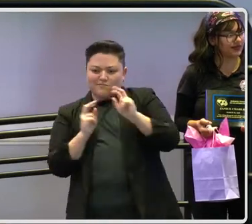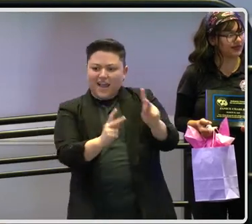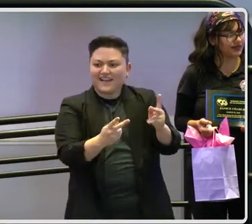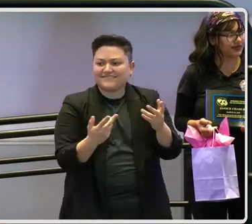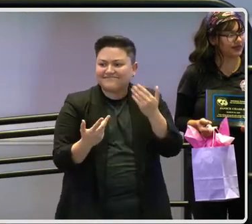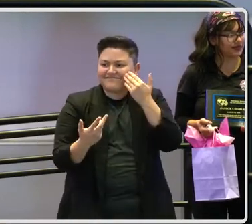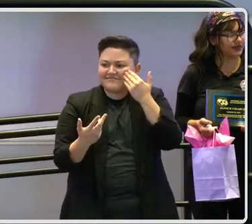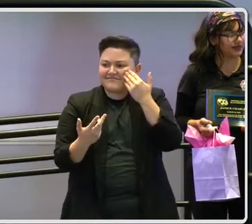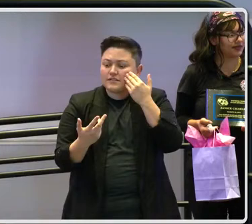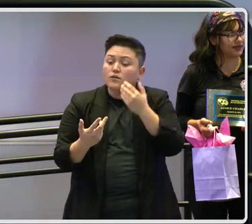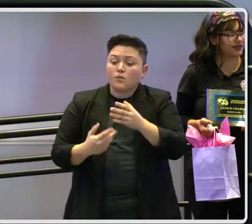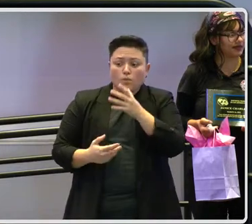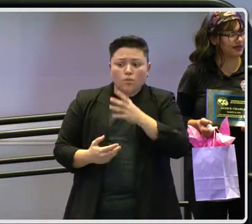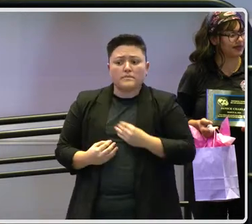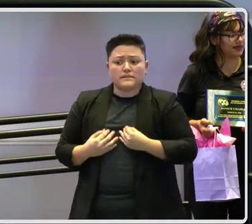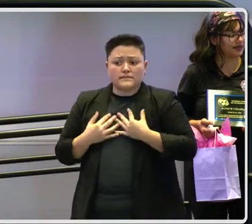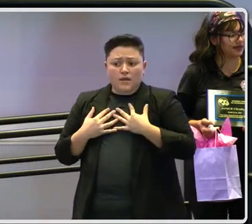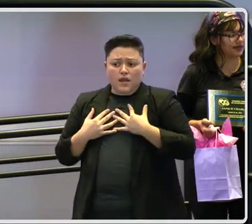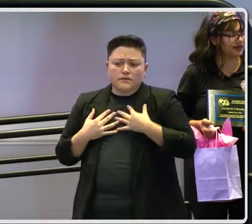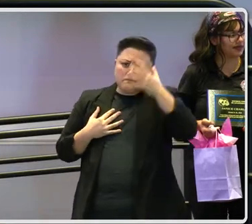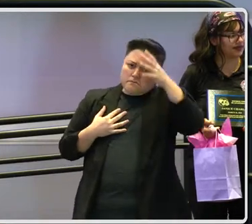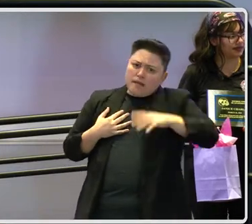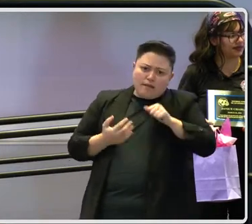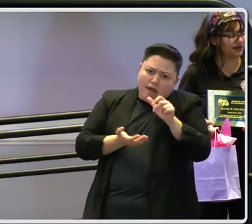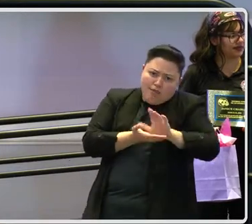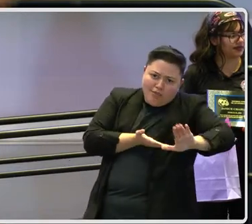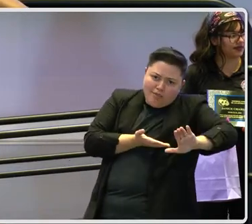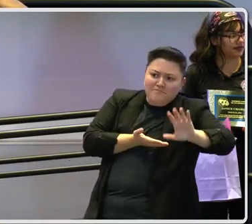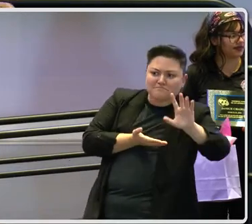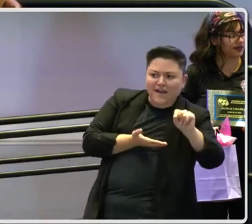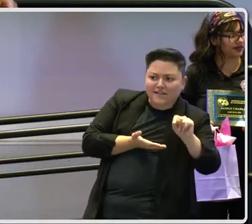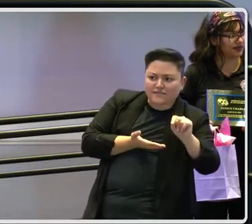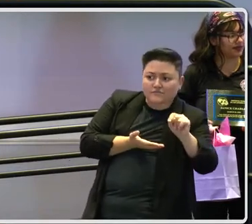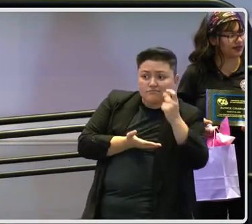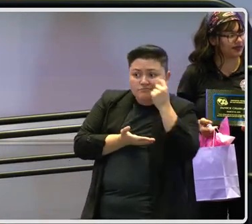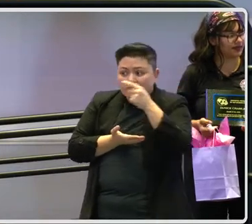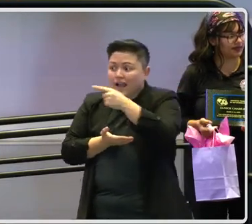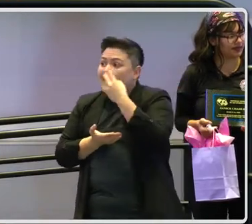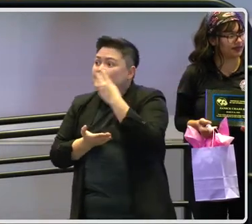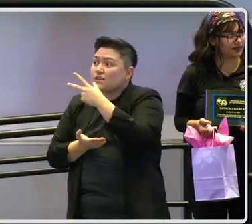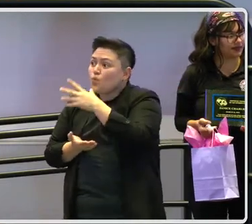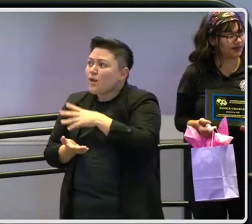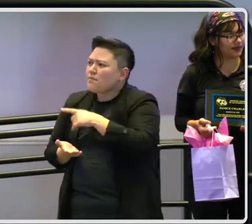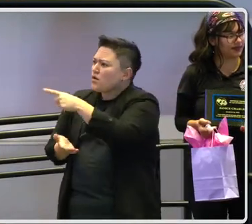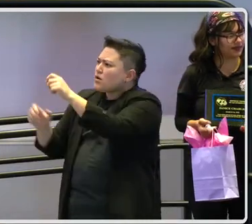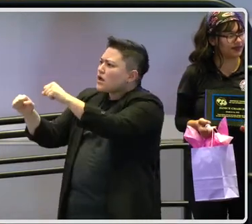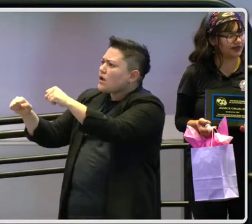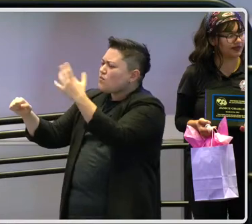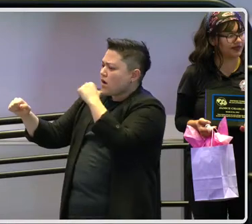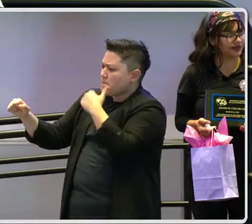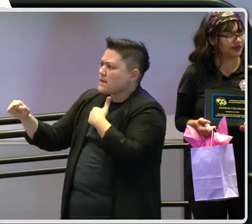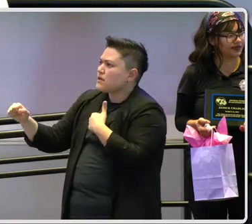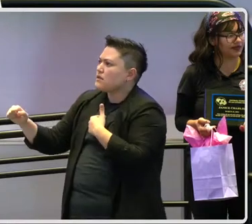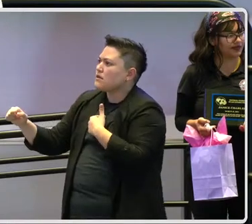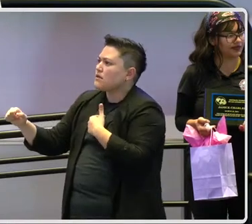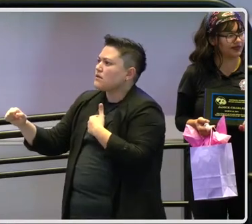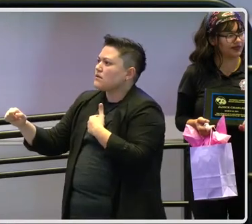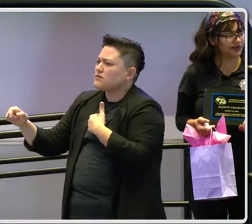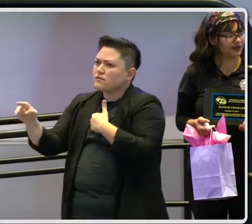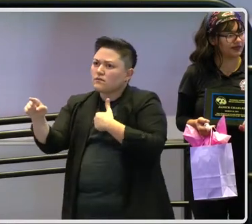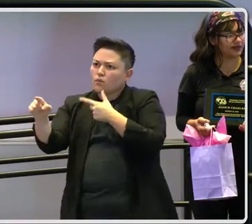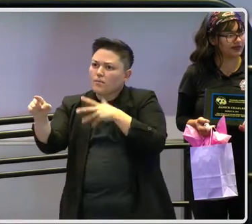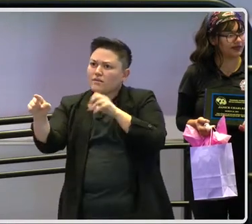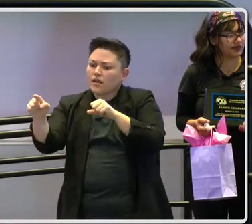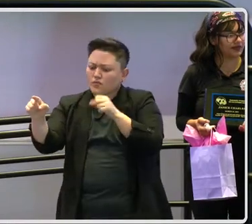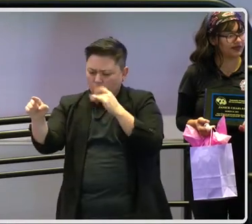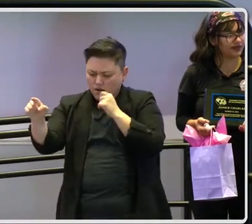leave the men out, but when I seen that this woman can do that, why can't I do it? If this woman can do